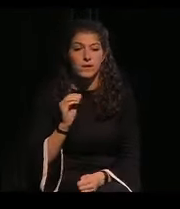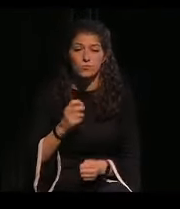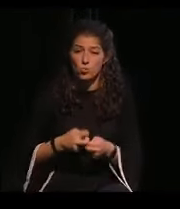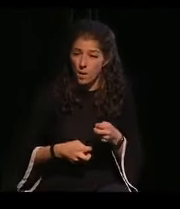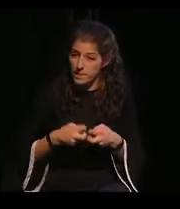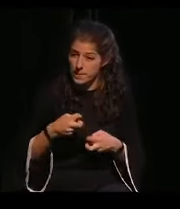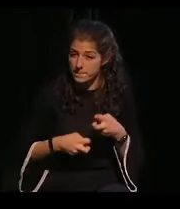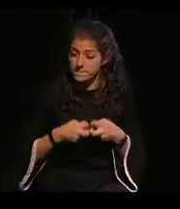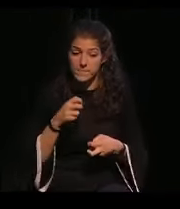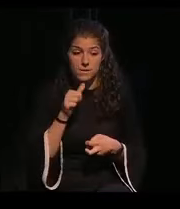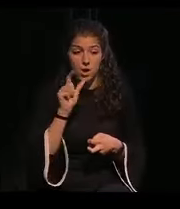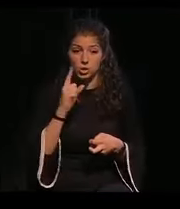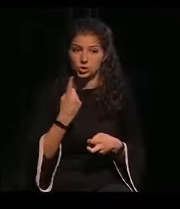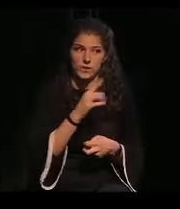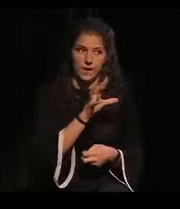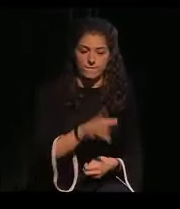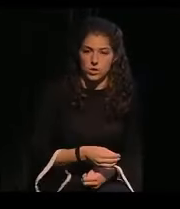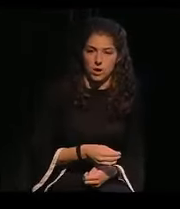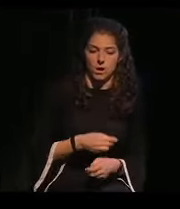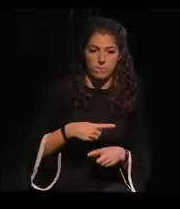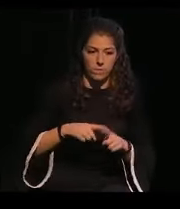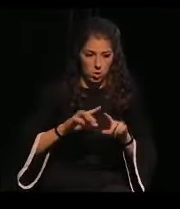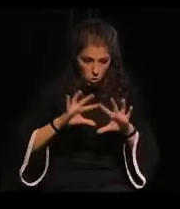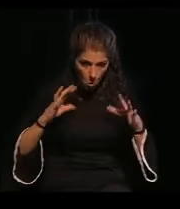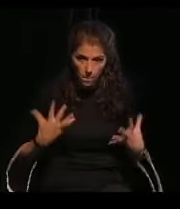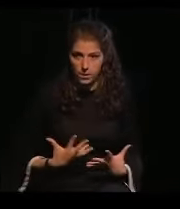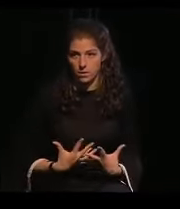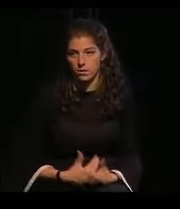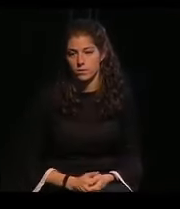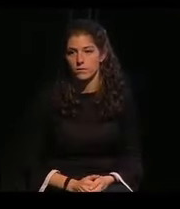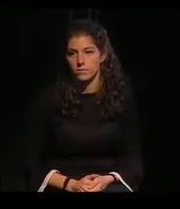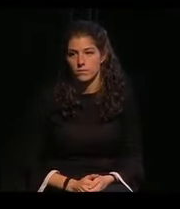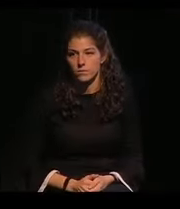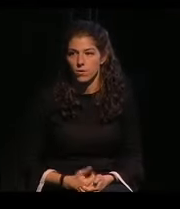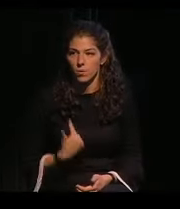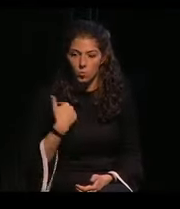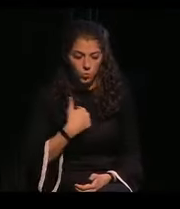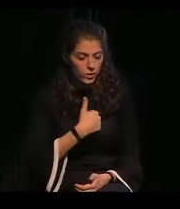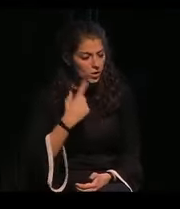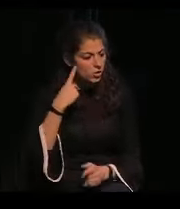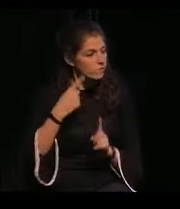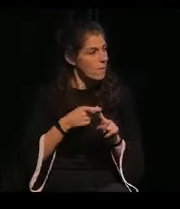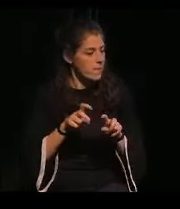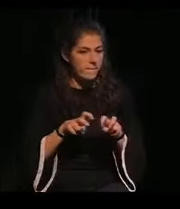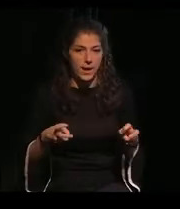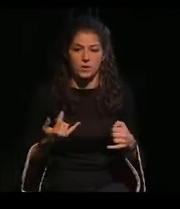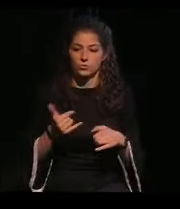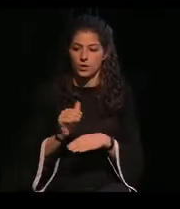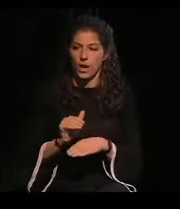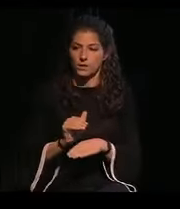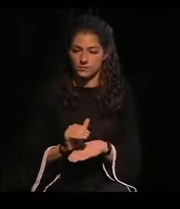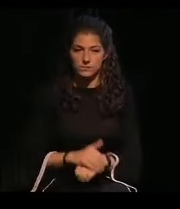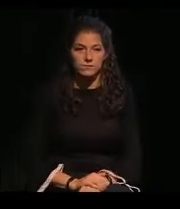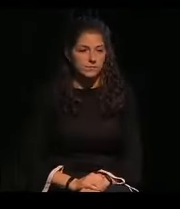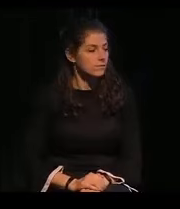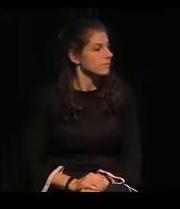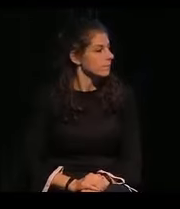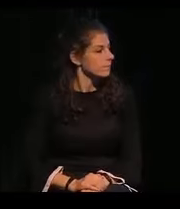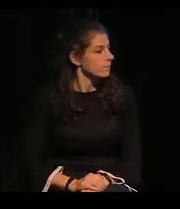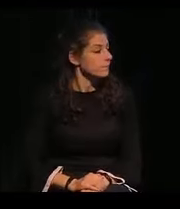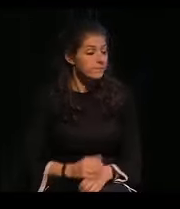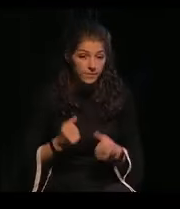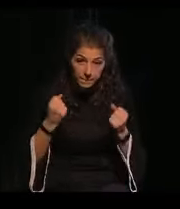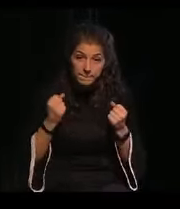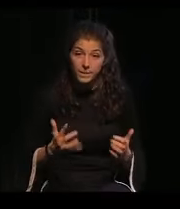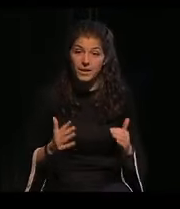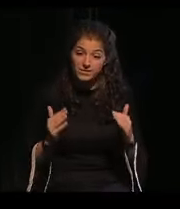problems are not just in Africa, but they are global. We heard from the panel tonight. There are